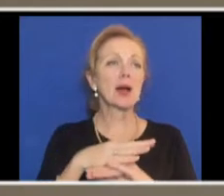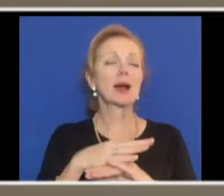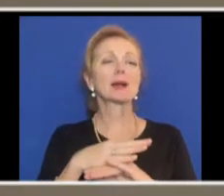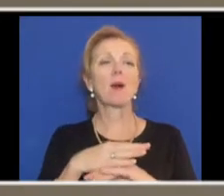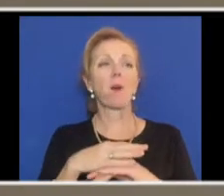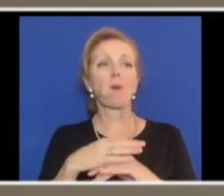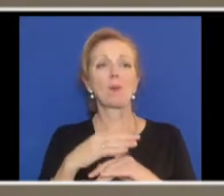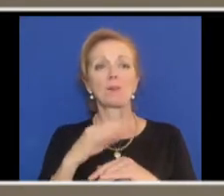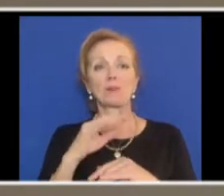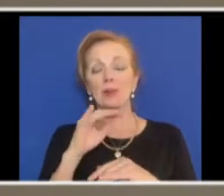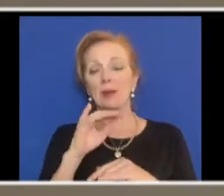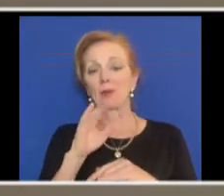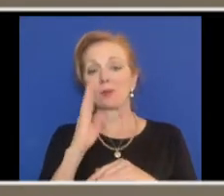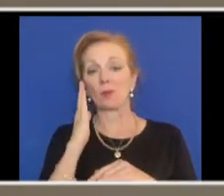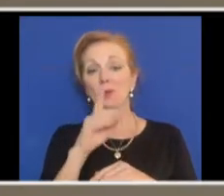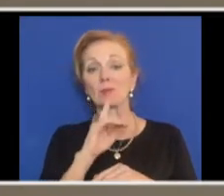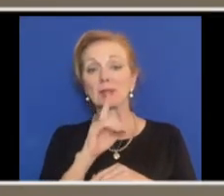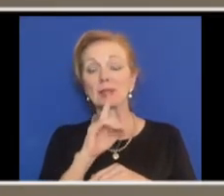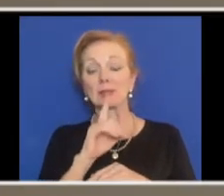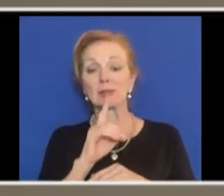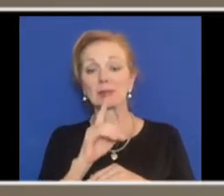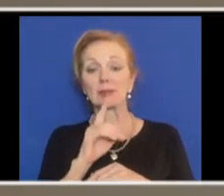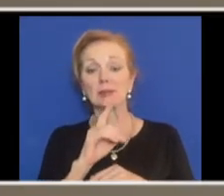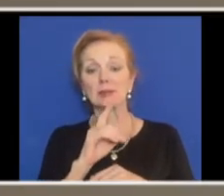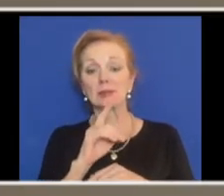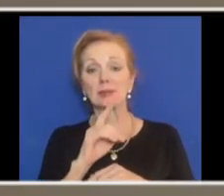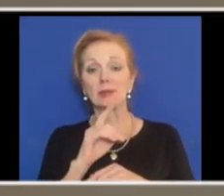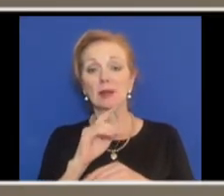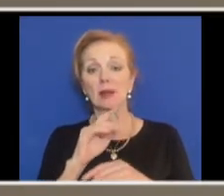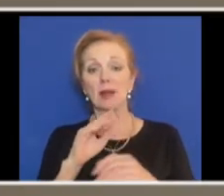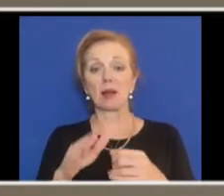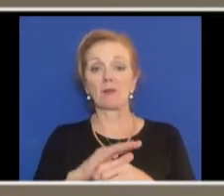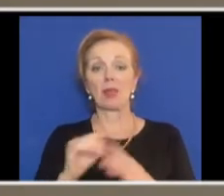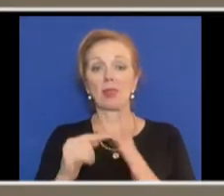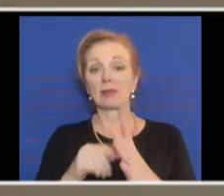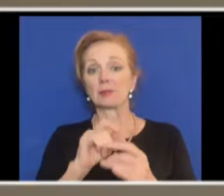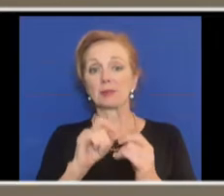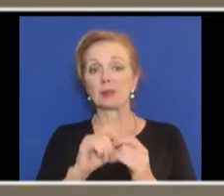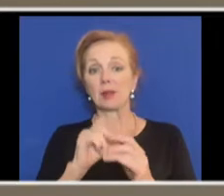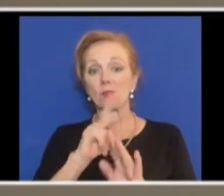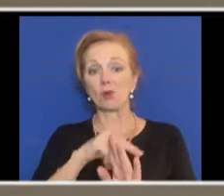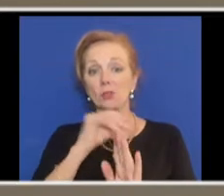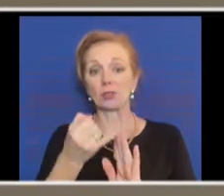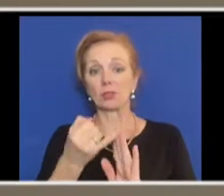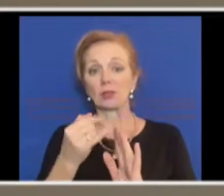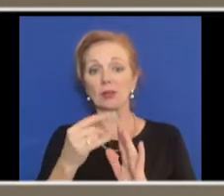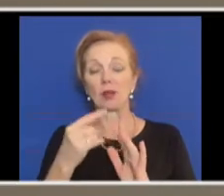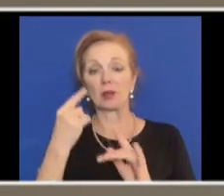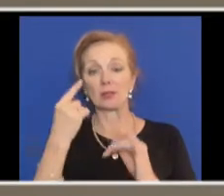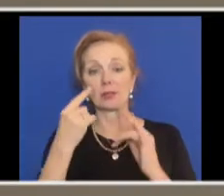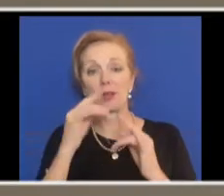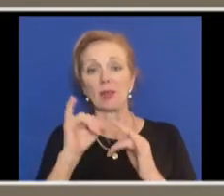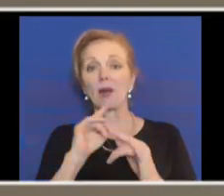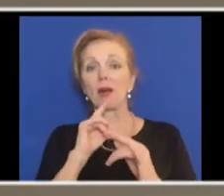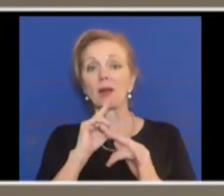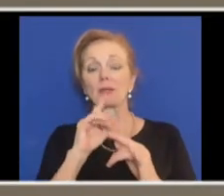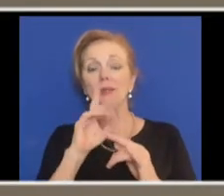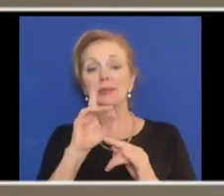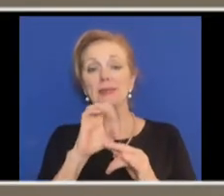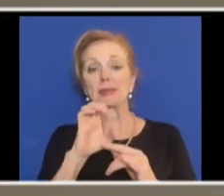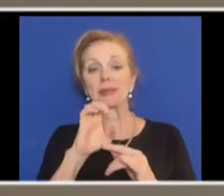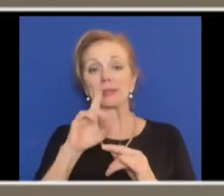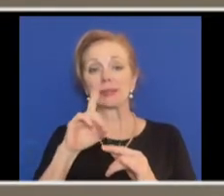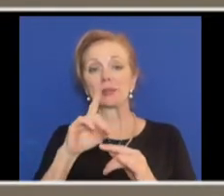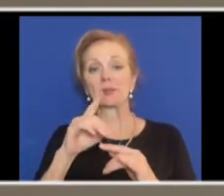would be covering this particular project considering there are deep restrictions in that area